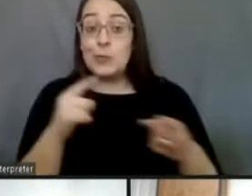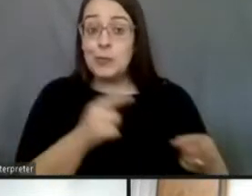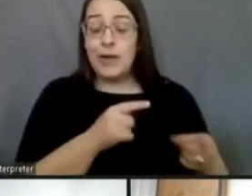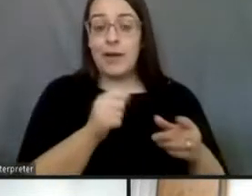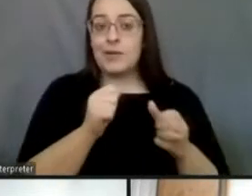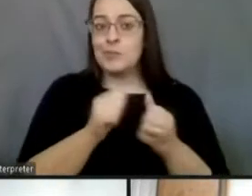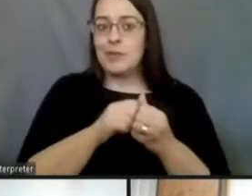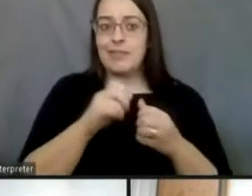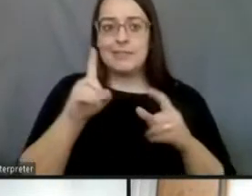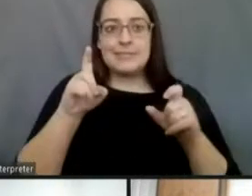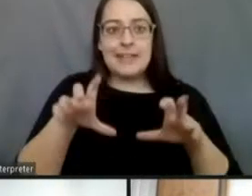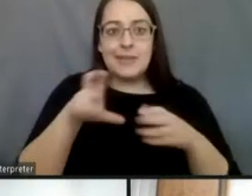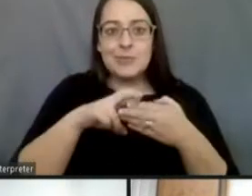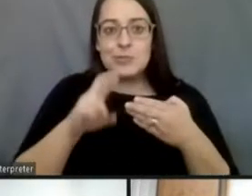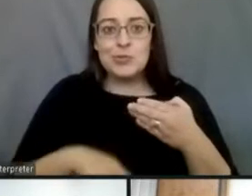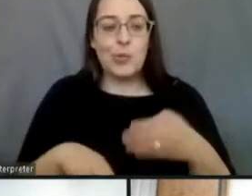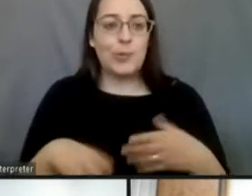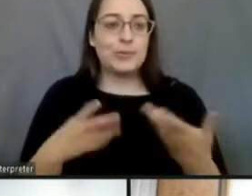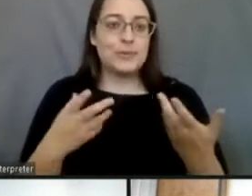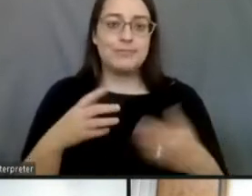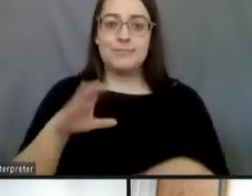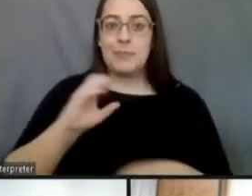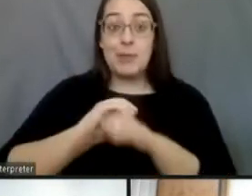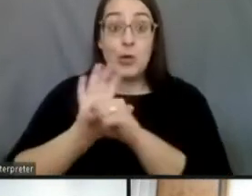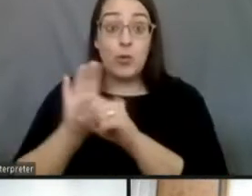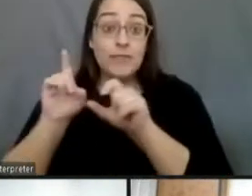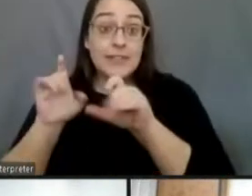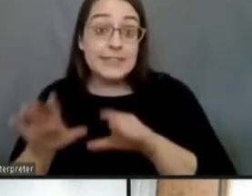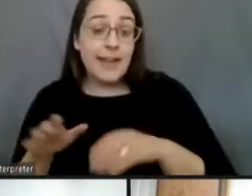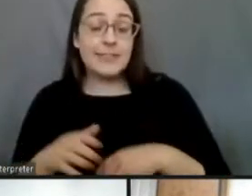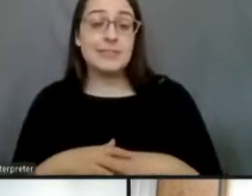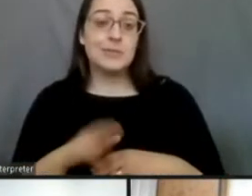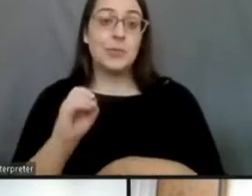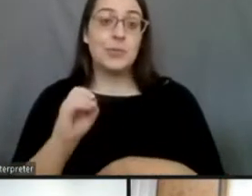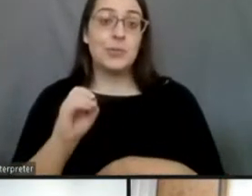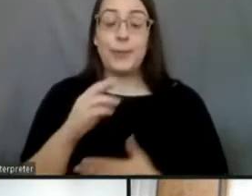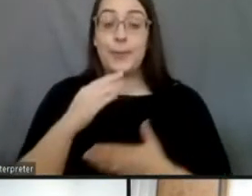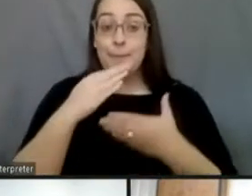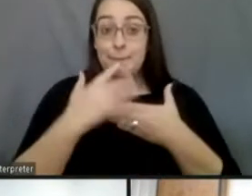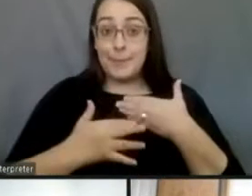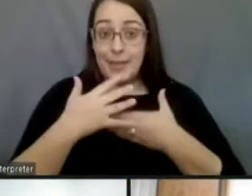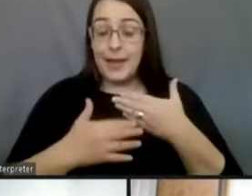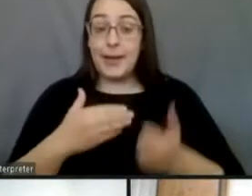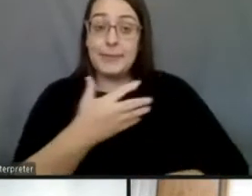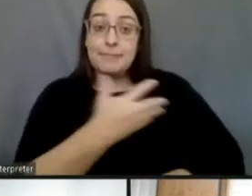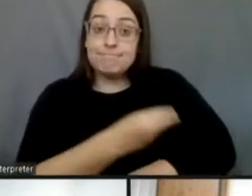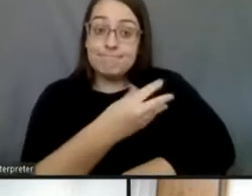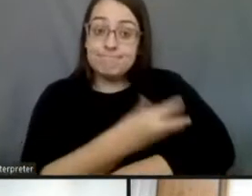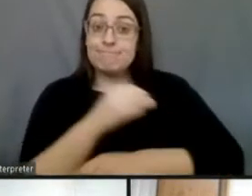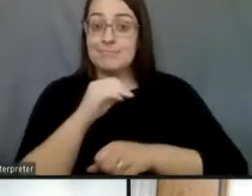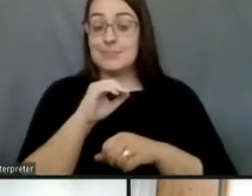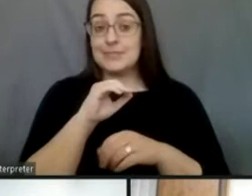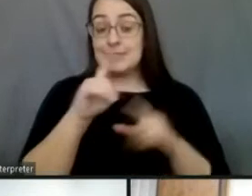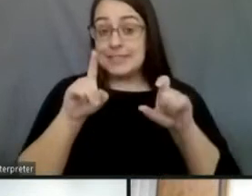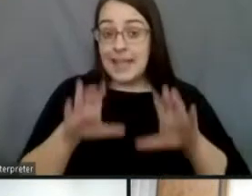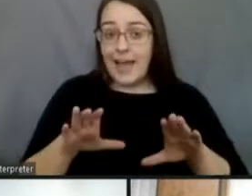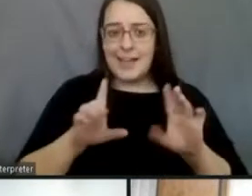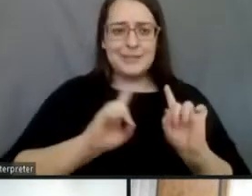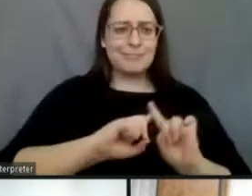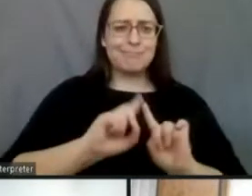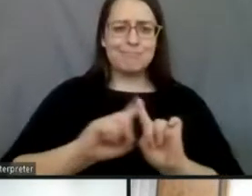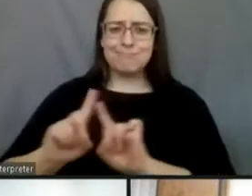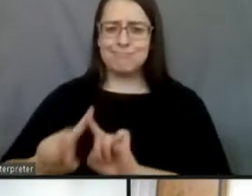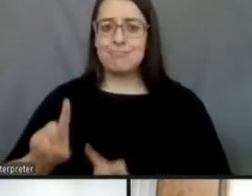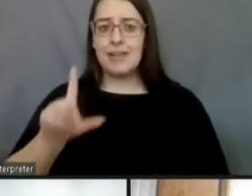the test results, whether it be a COVID test, whether it be a blood chemistry test or other tests that we run